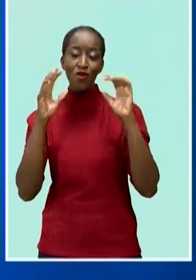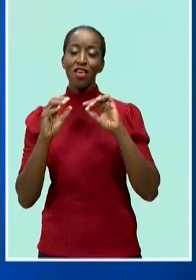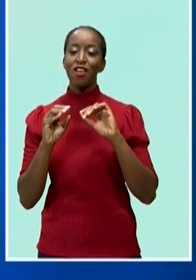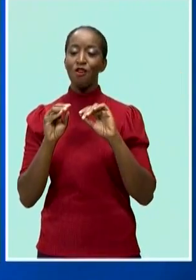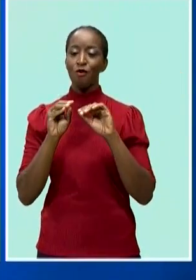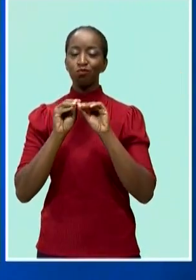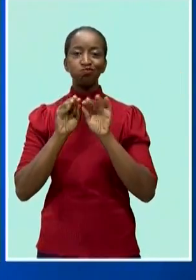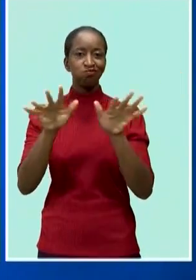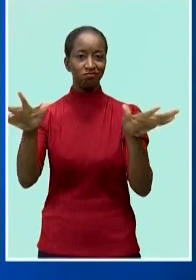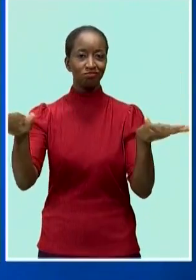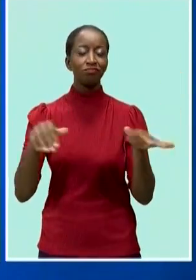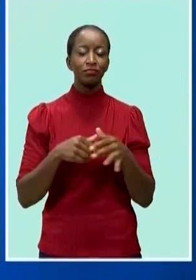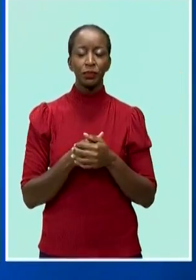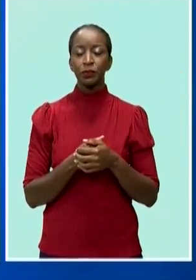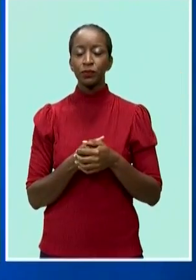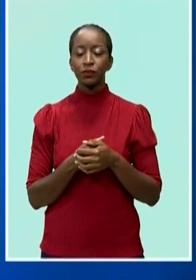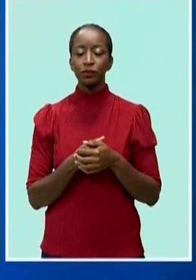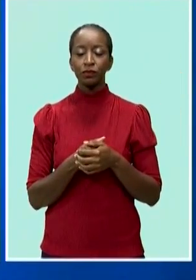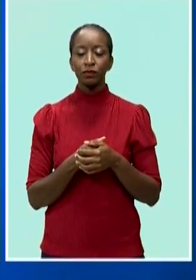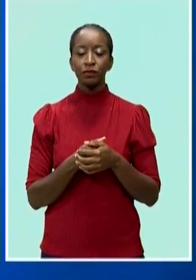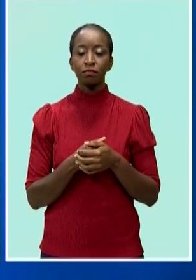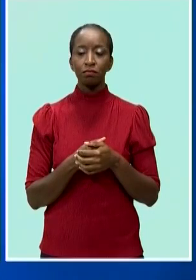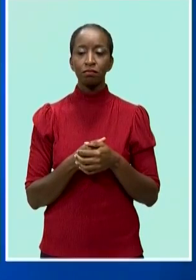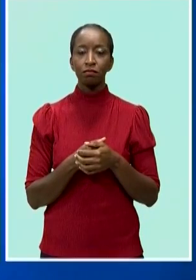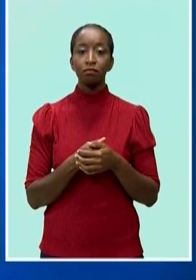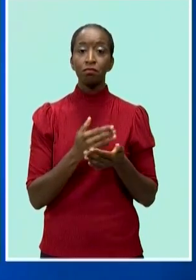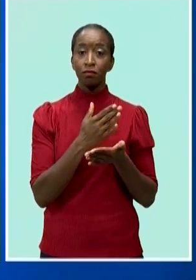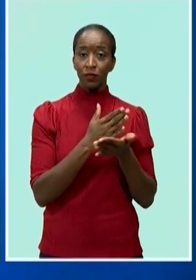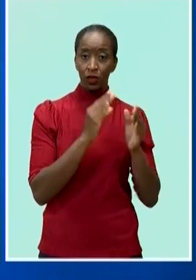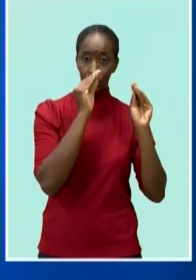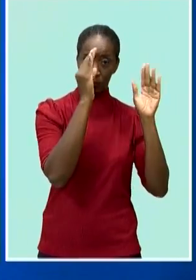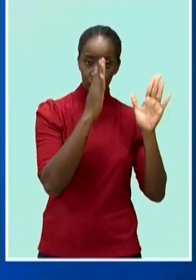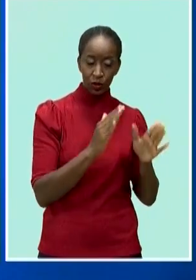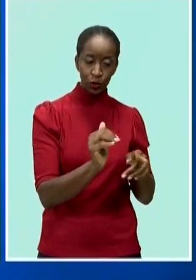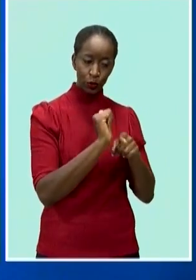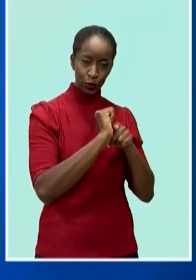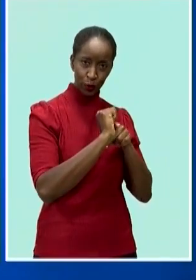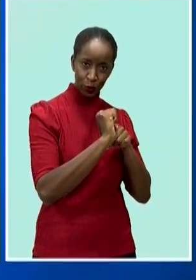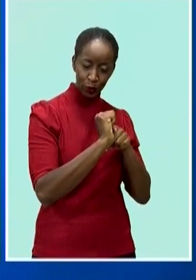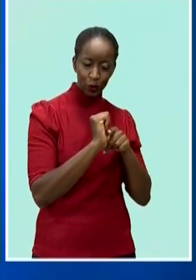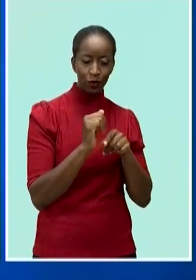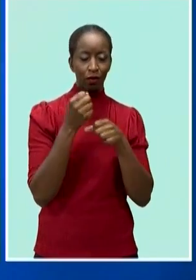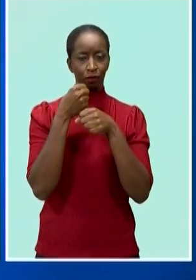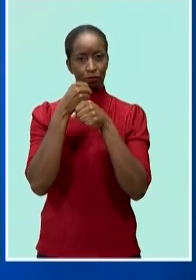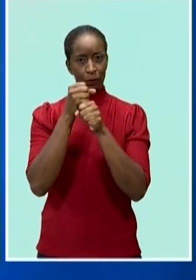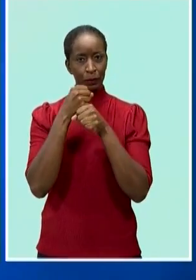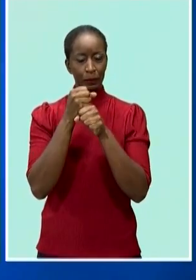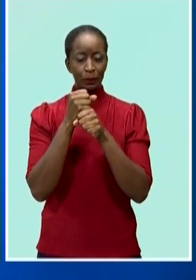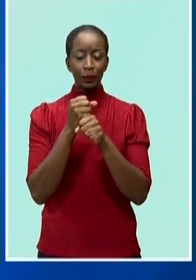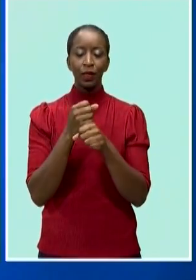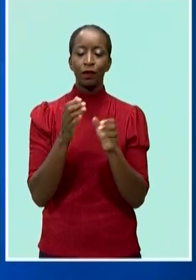level were also trained in the creation of digital storybooks using online tools. Students would then in turn be